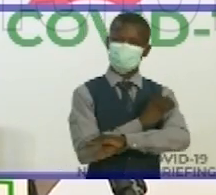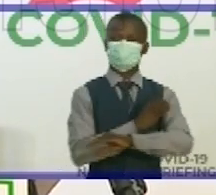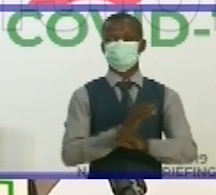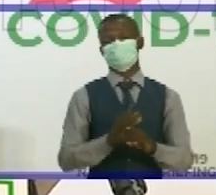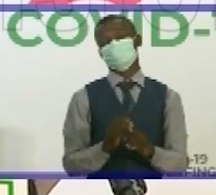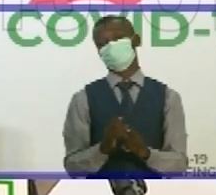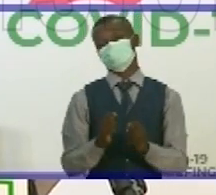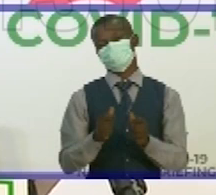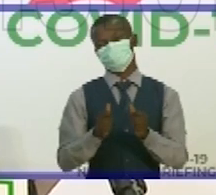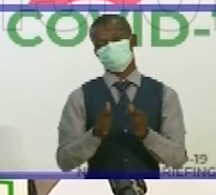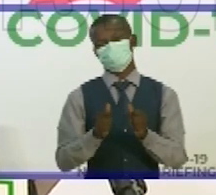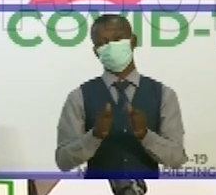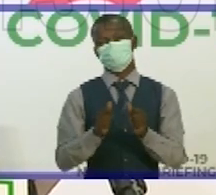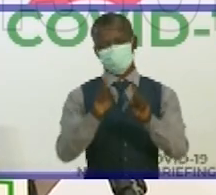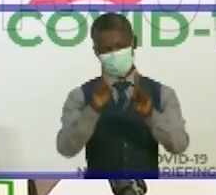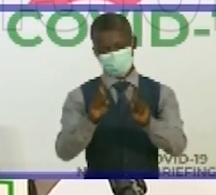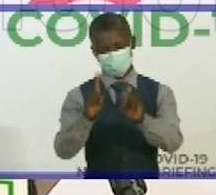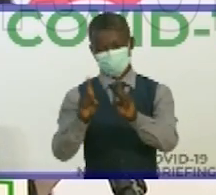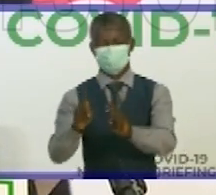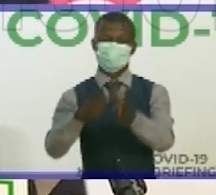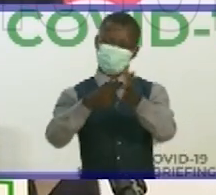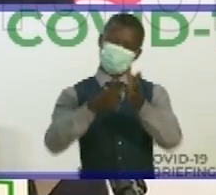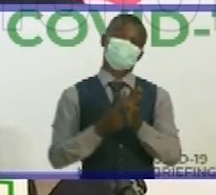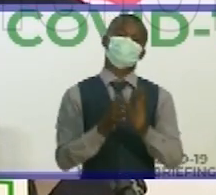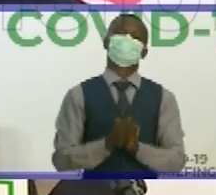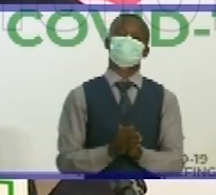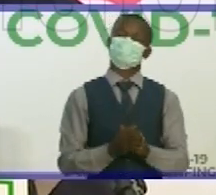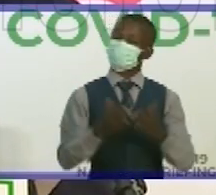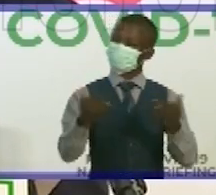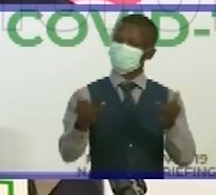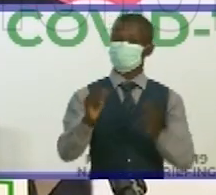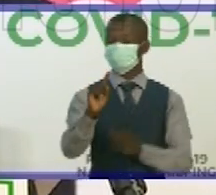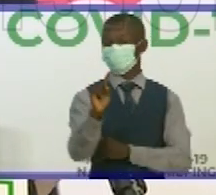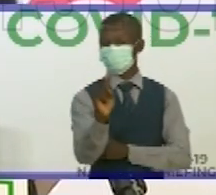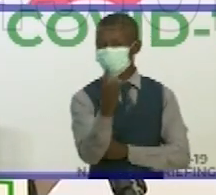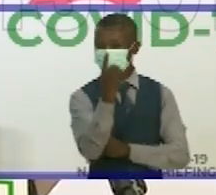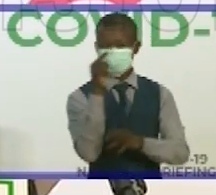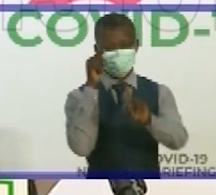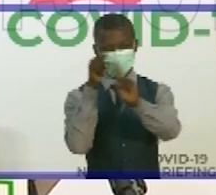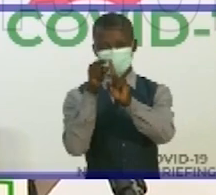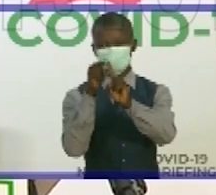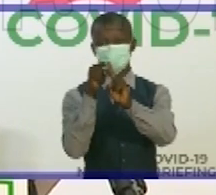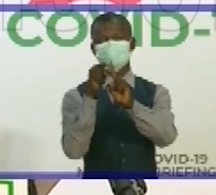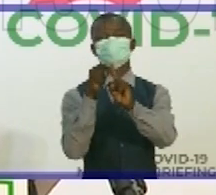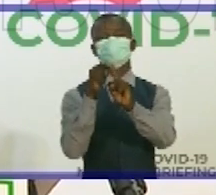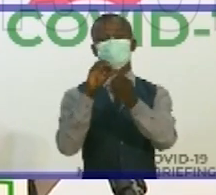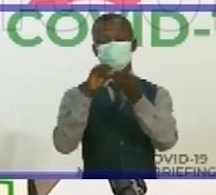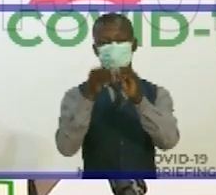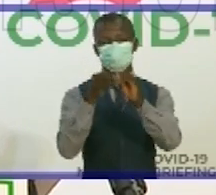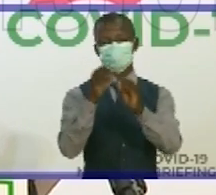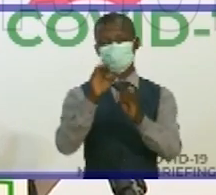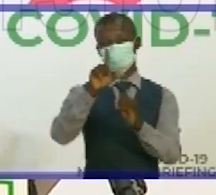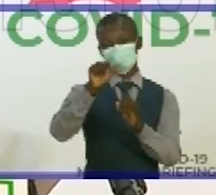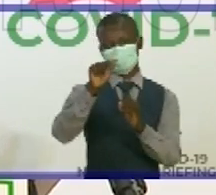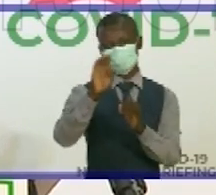transmission, which we need testing for. So the first point is just in terms of the number of labs. We now